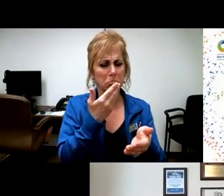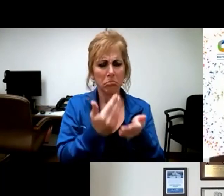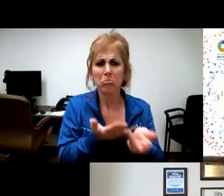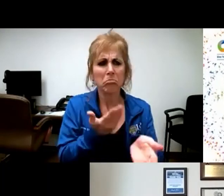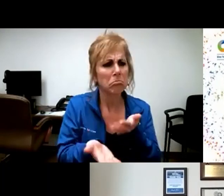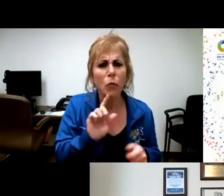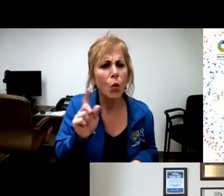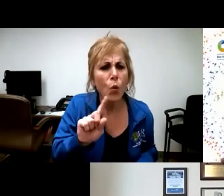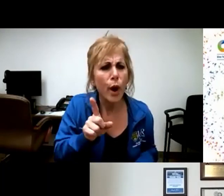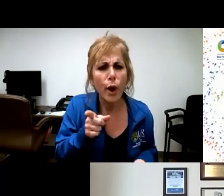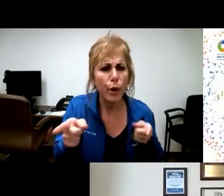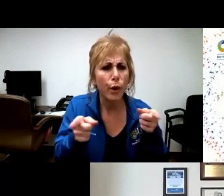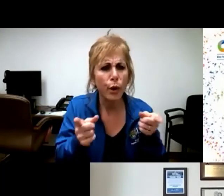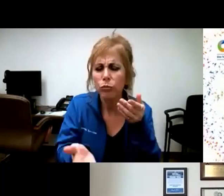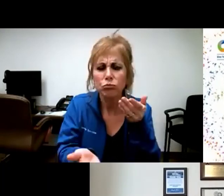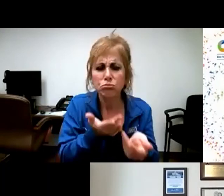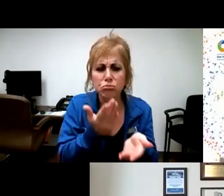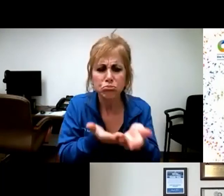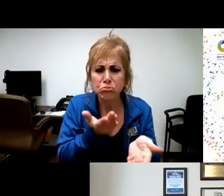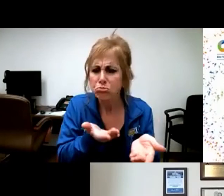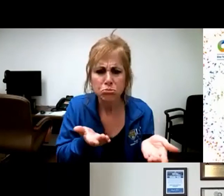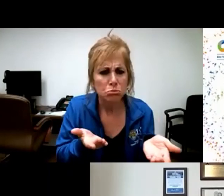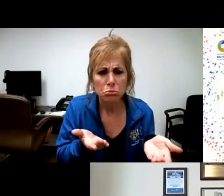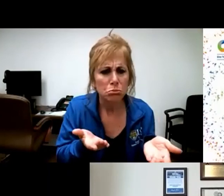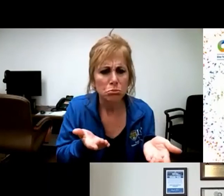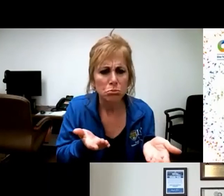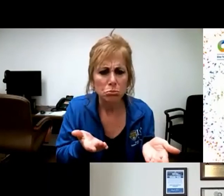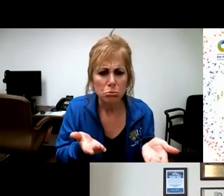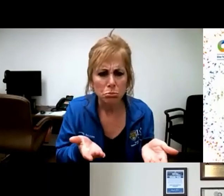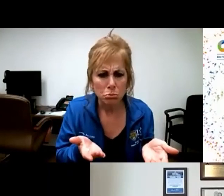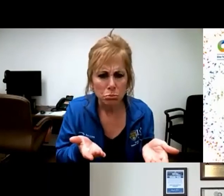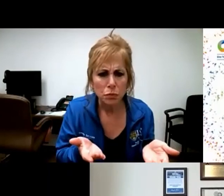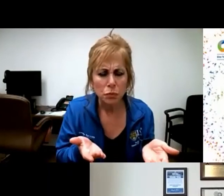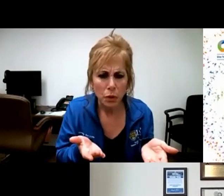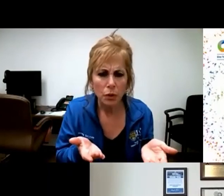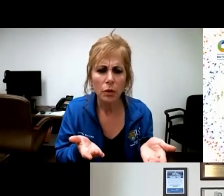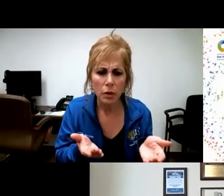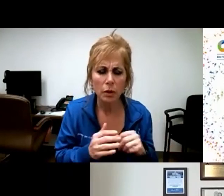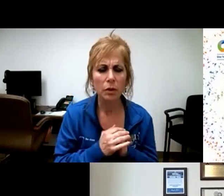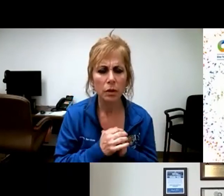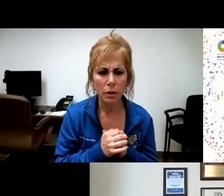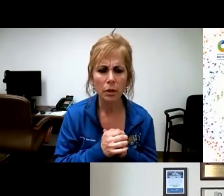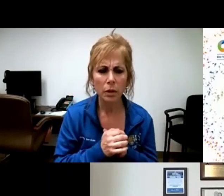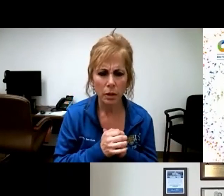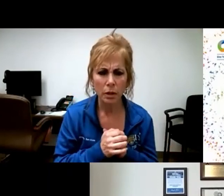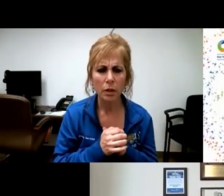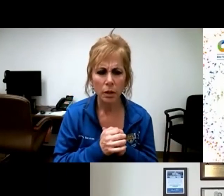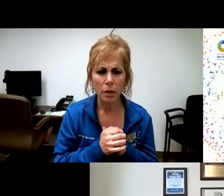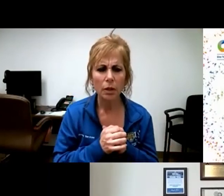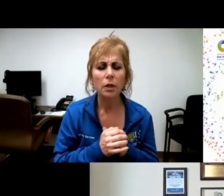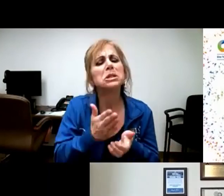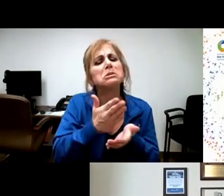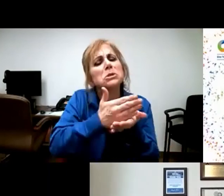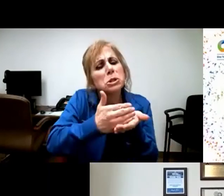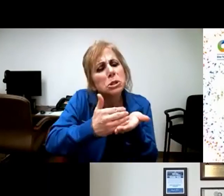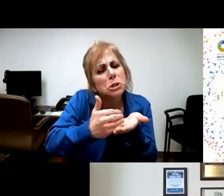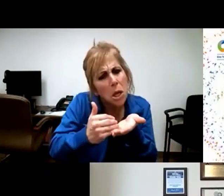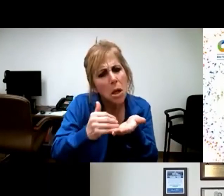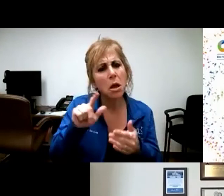there is statistics saying that there's a slow migration of Latinos from the city to the suburbs